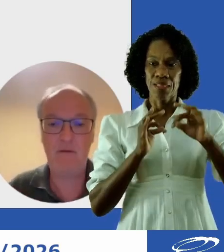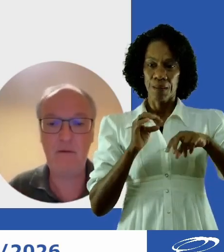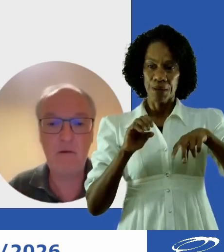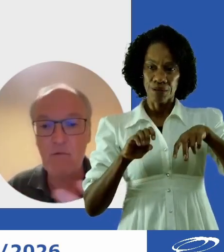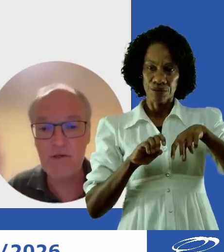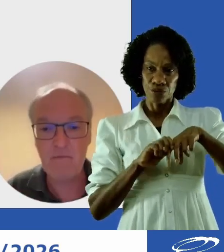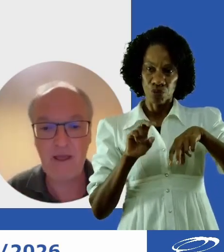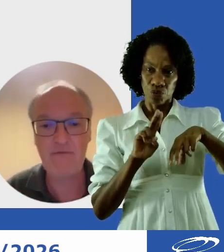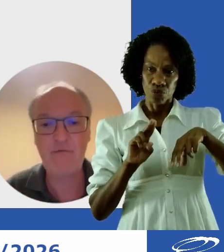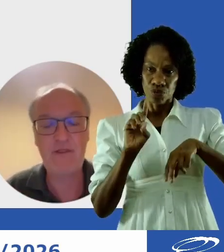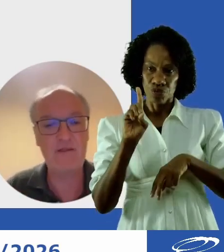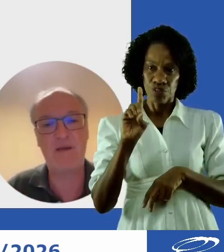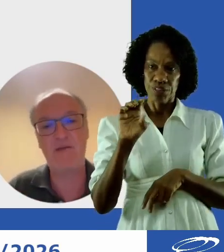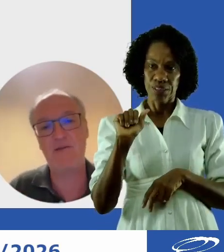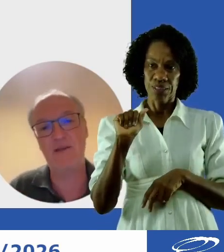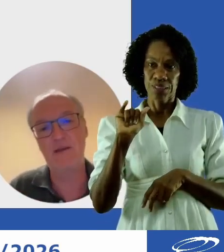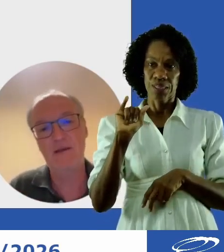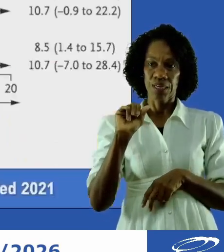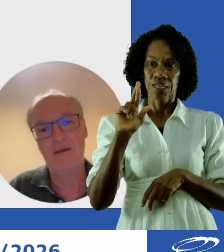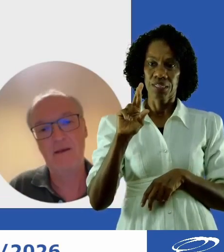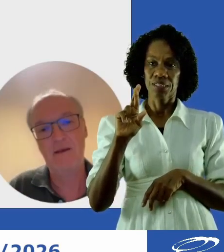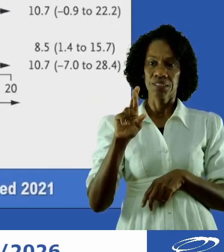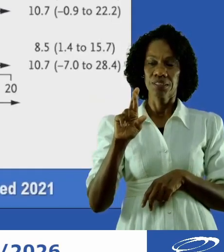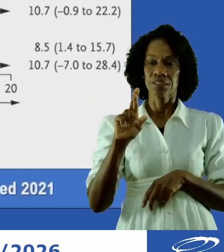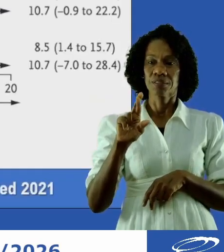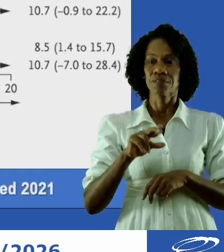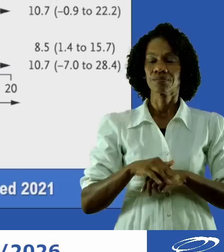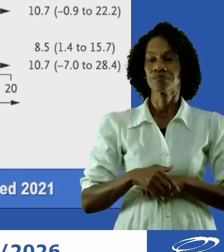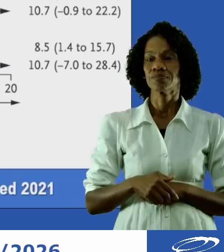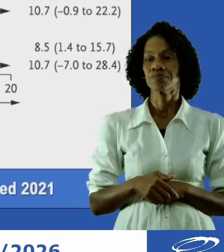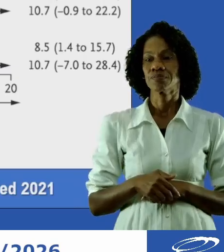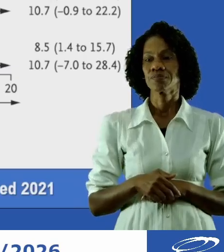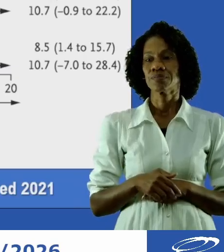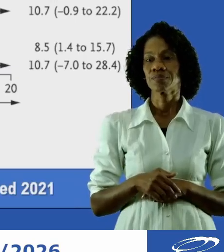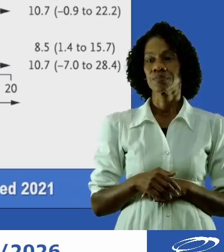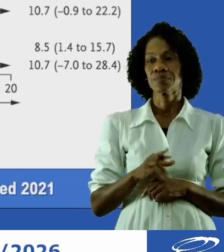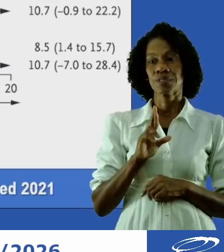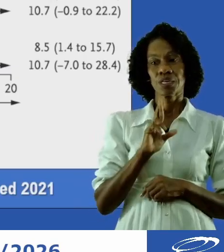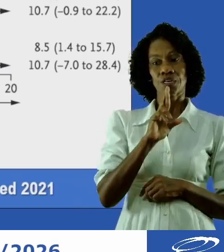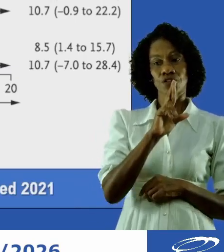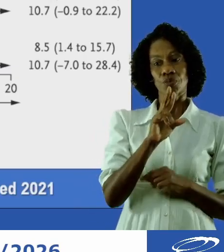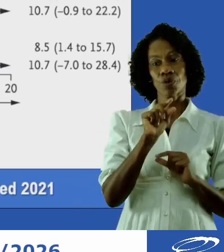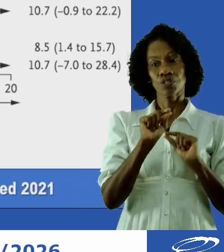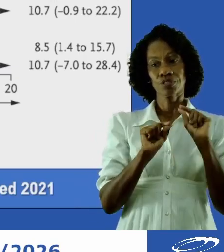long we have to treat these patients, and here the answer, although maybe we can have some